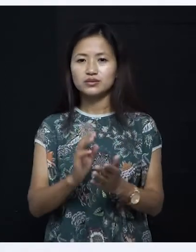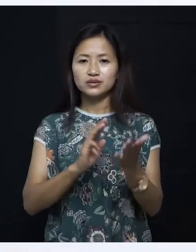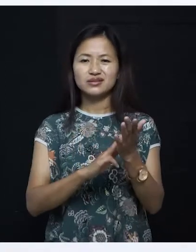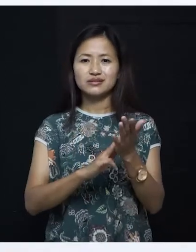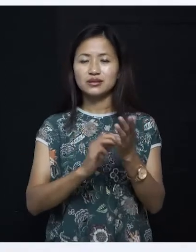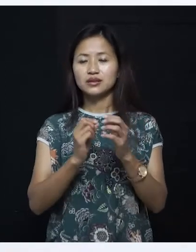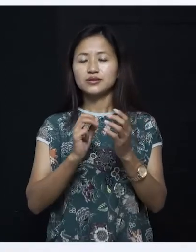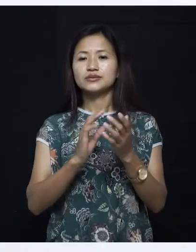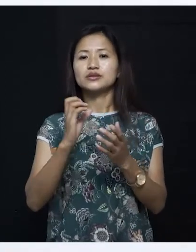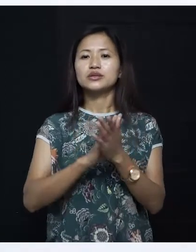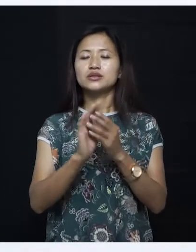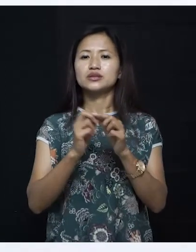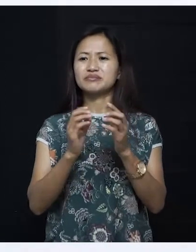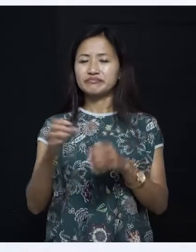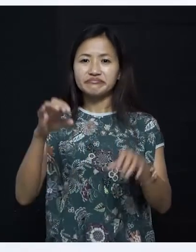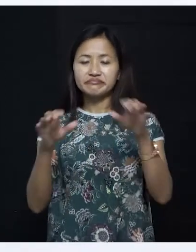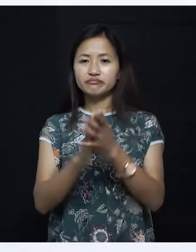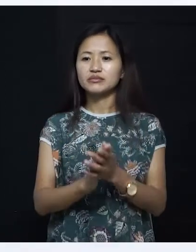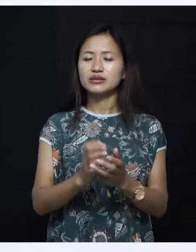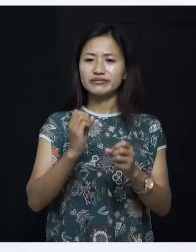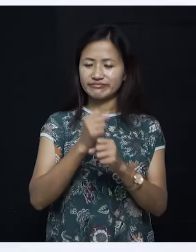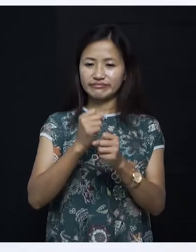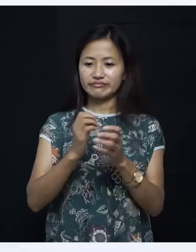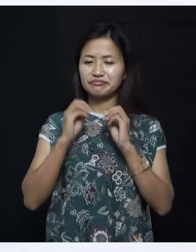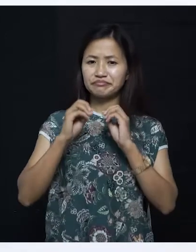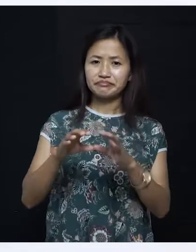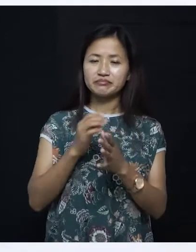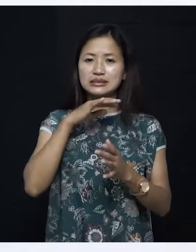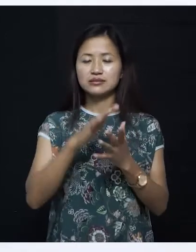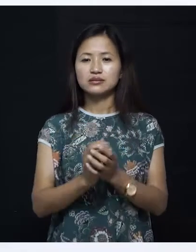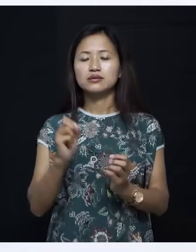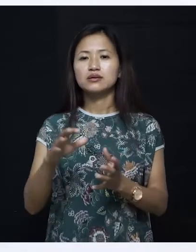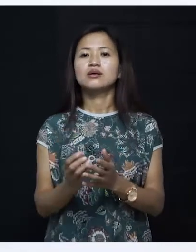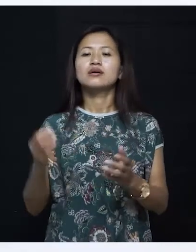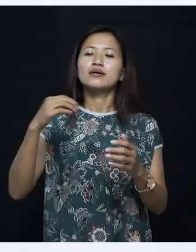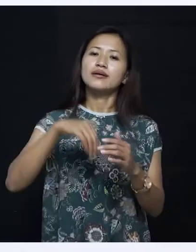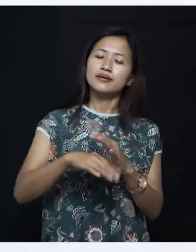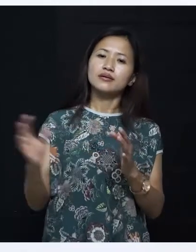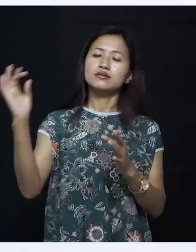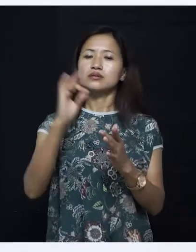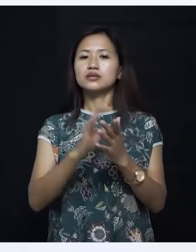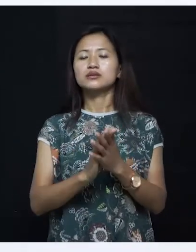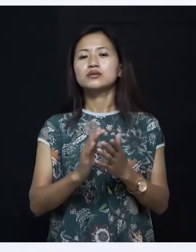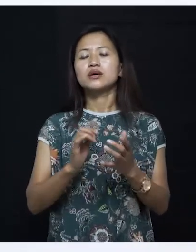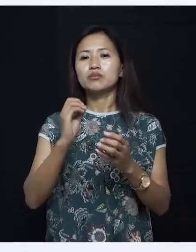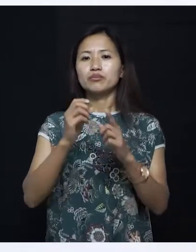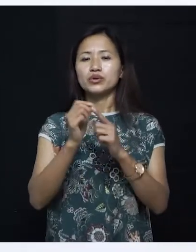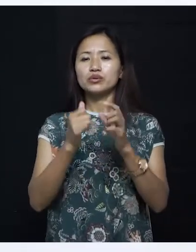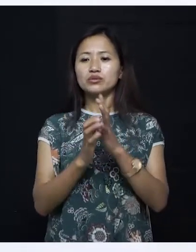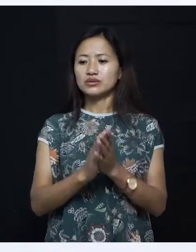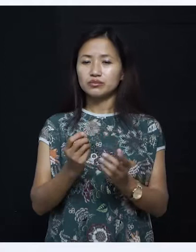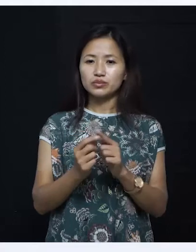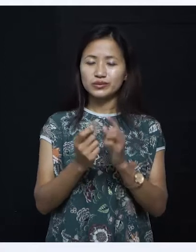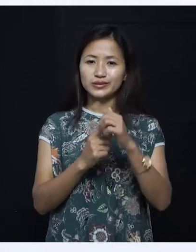okay, or garbages that are coming out and filling up the earth, they are again polluting the soil. Okay,